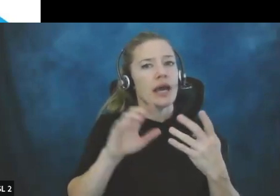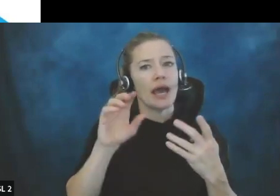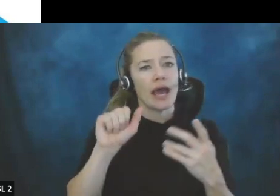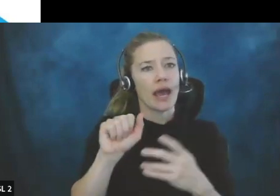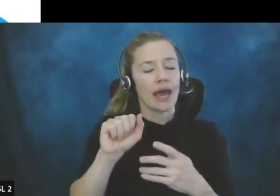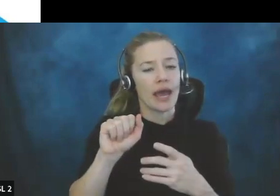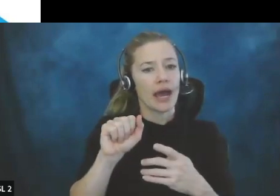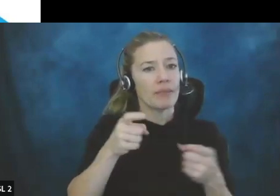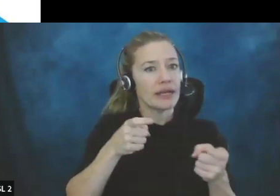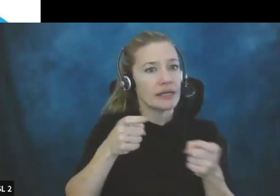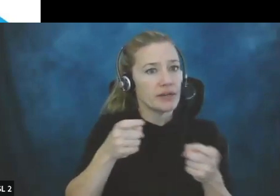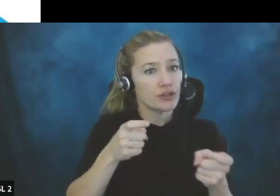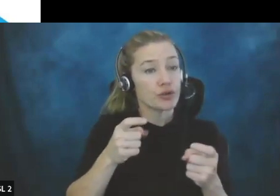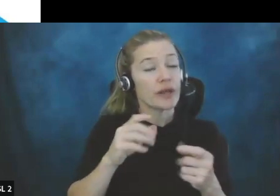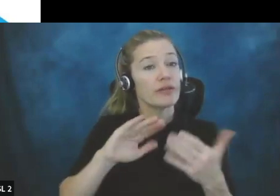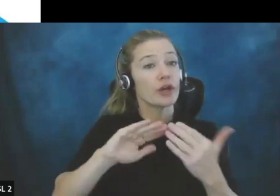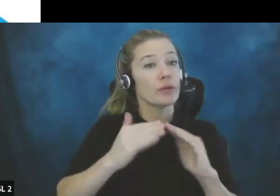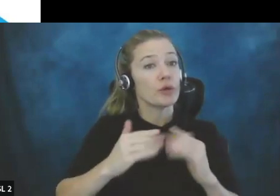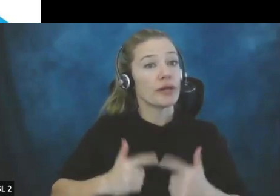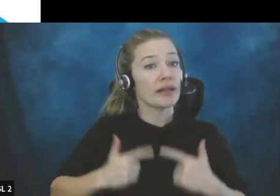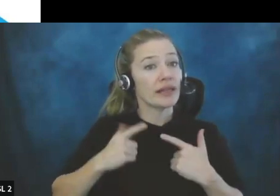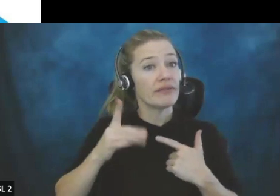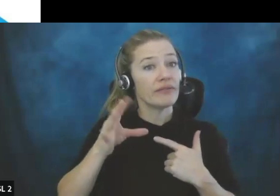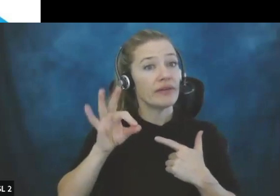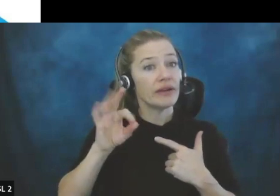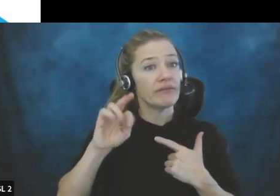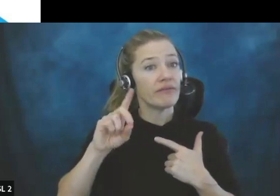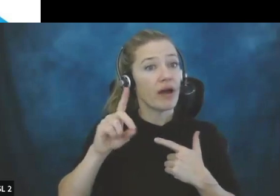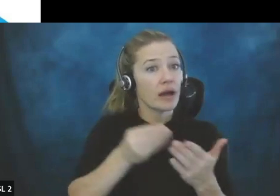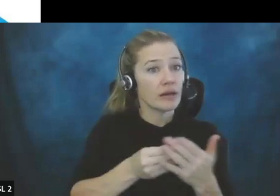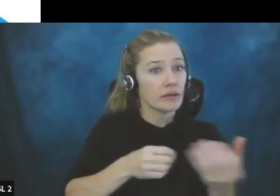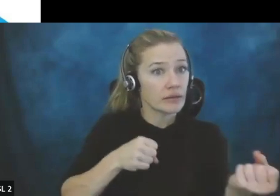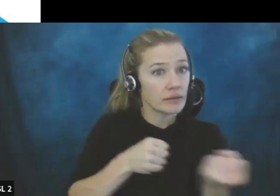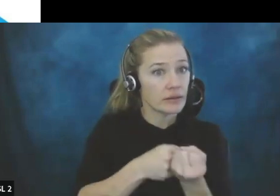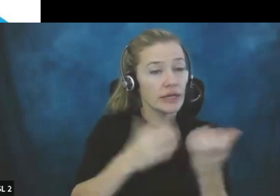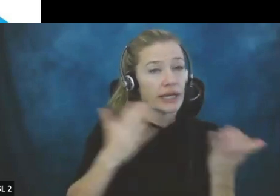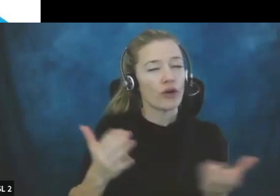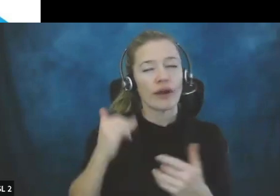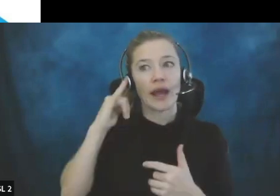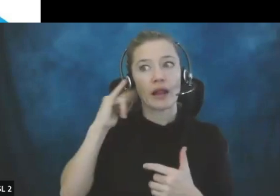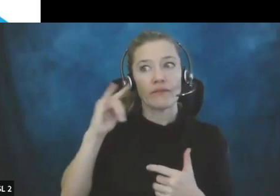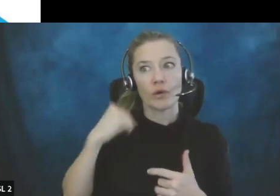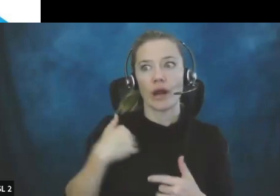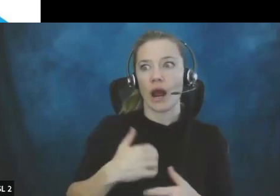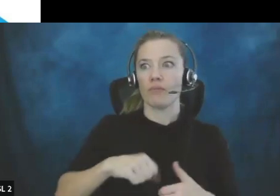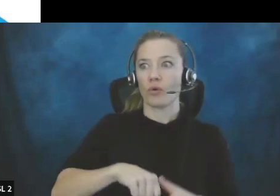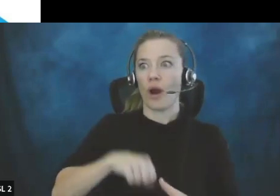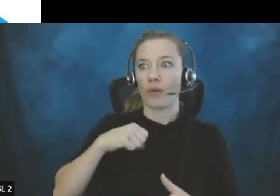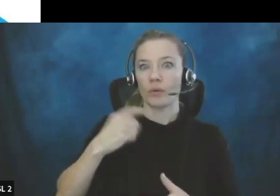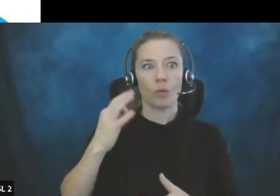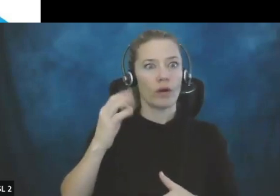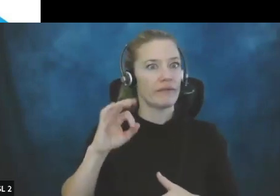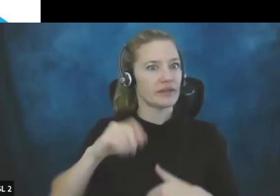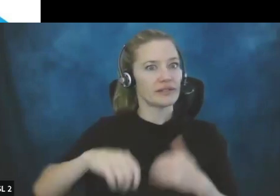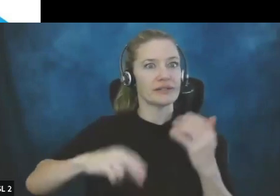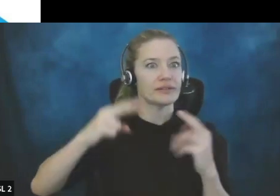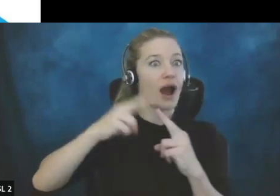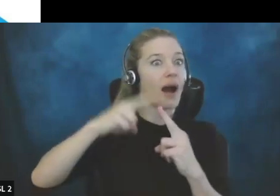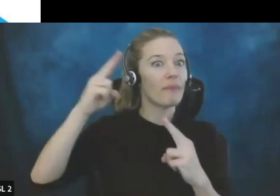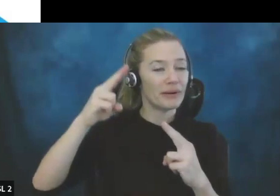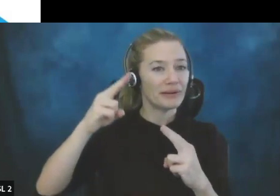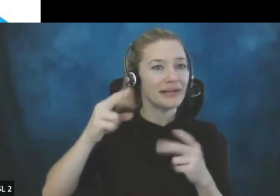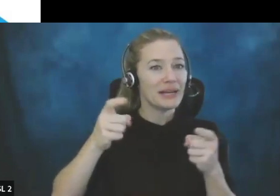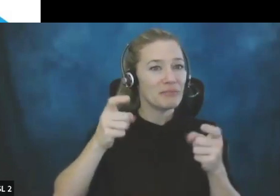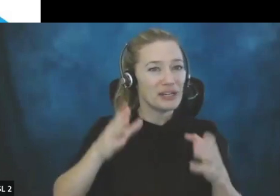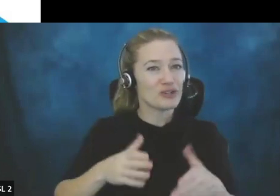to administering the Community Living Fund in California. And I'm proud that we're one of the top